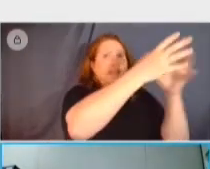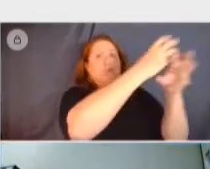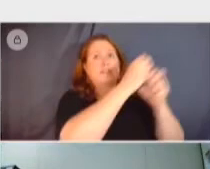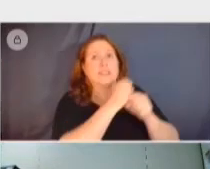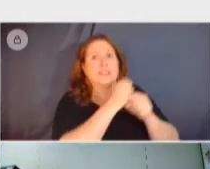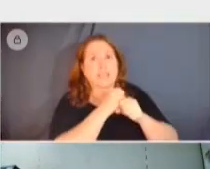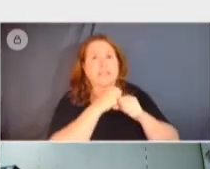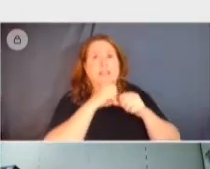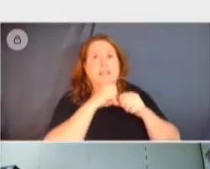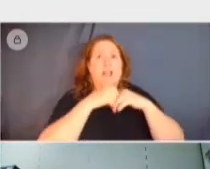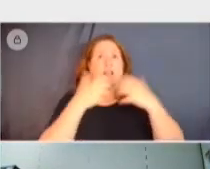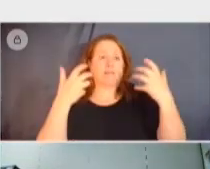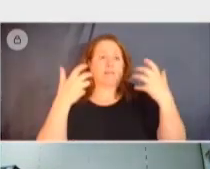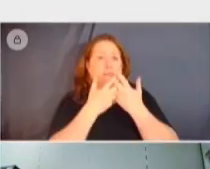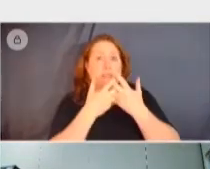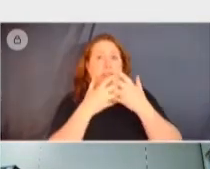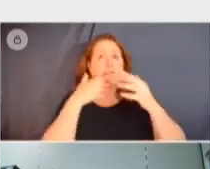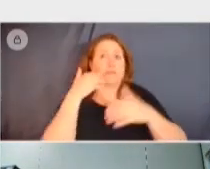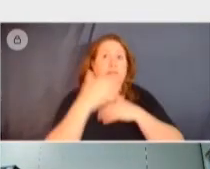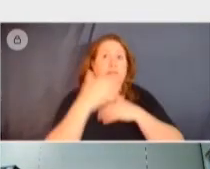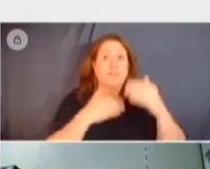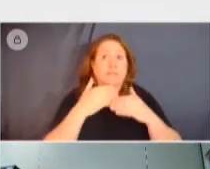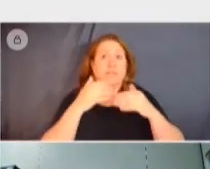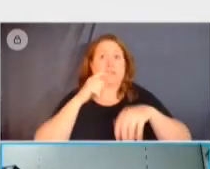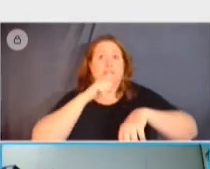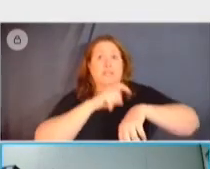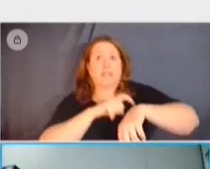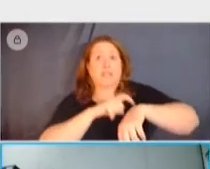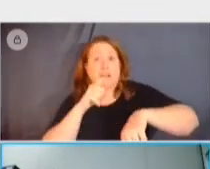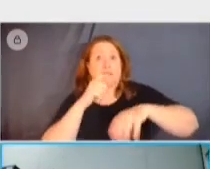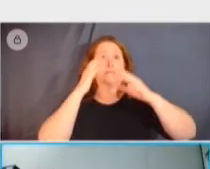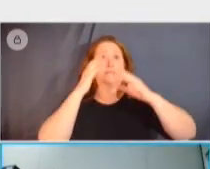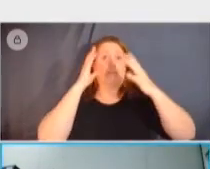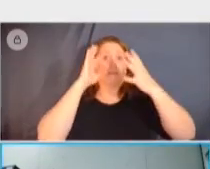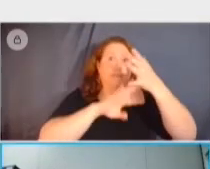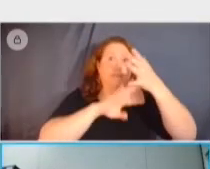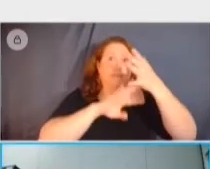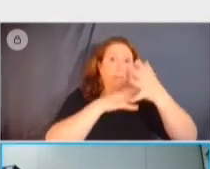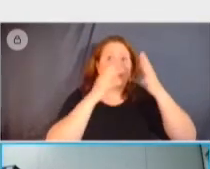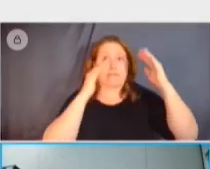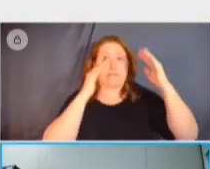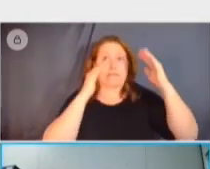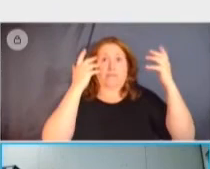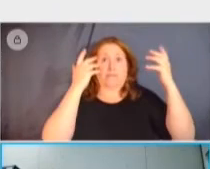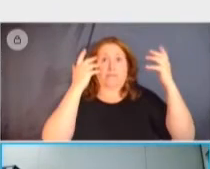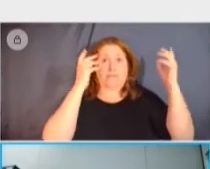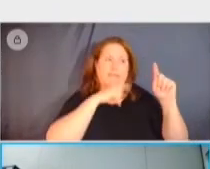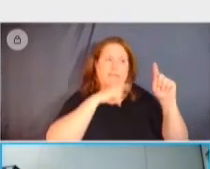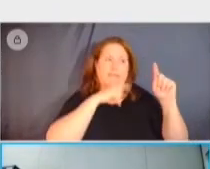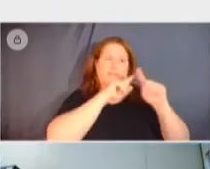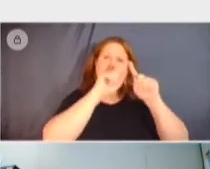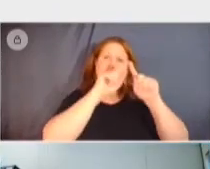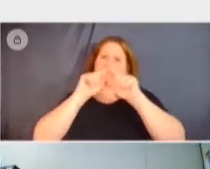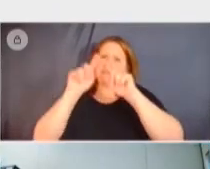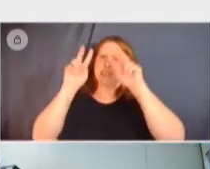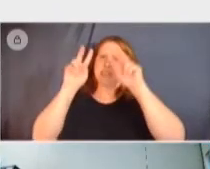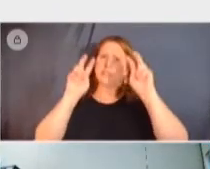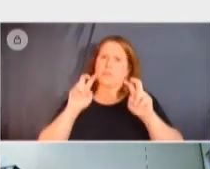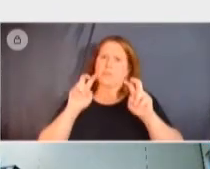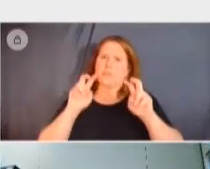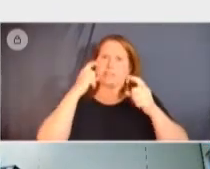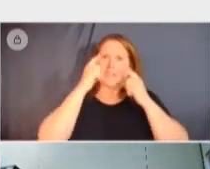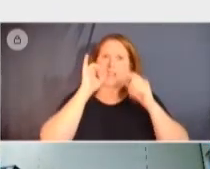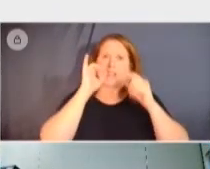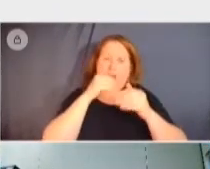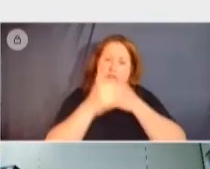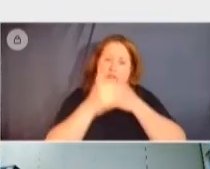done in a timely manner after the ballot was actually received. So there were a lot of procedural elements that perhaps were not